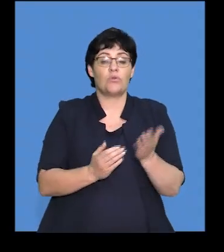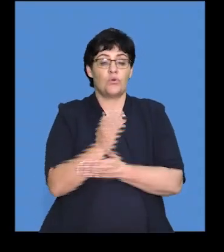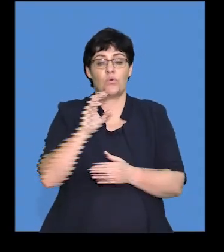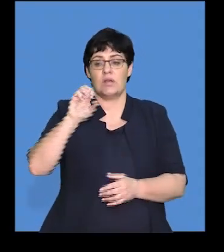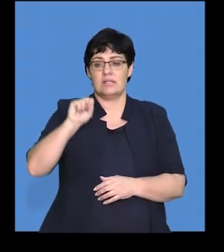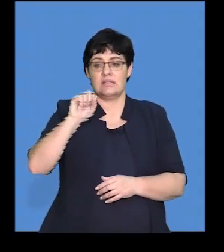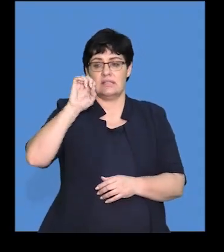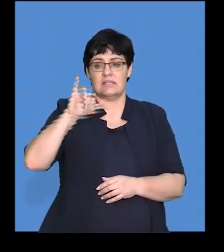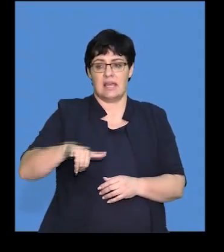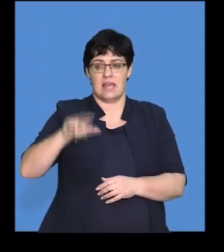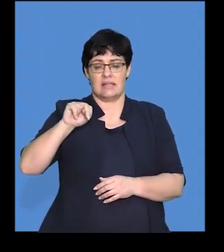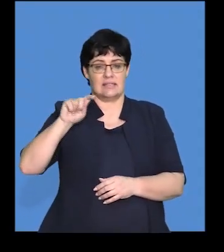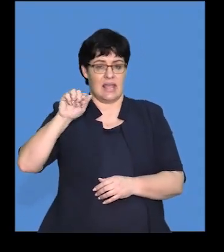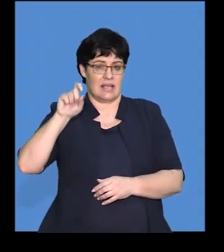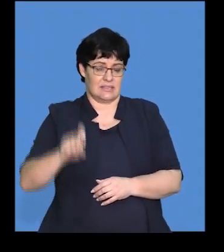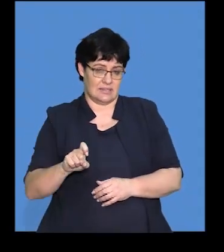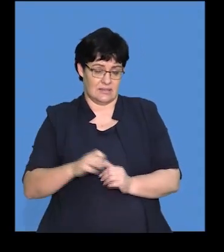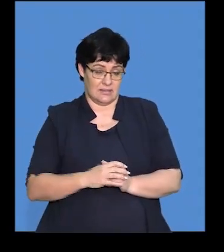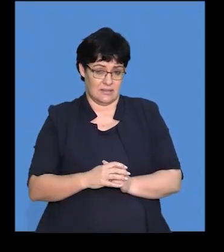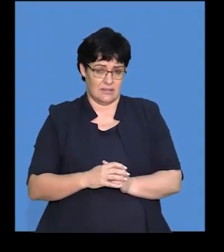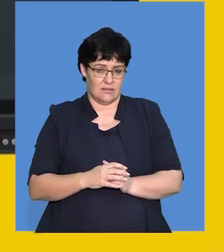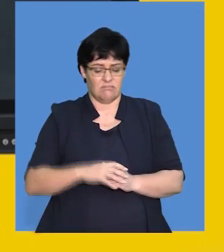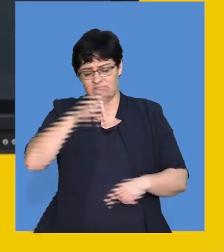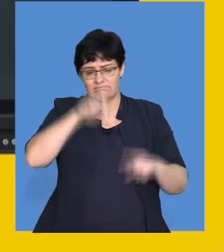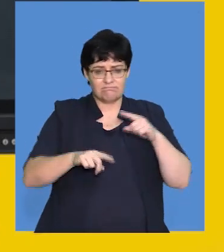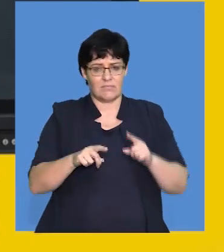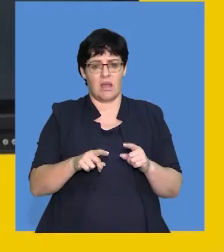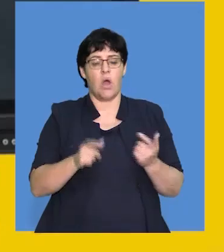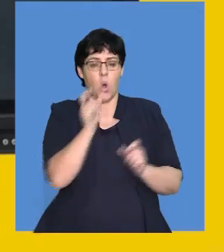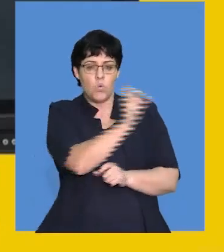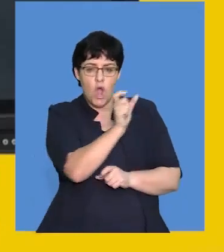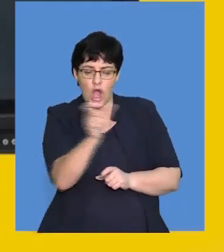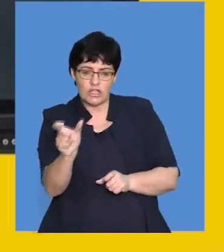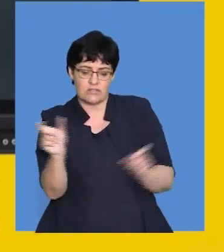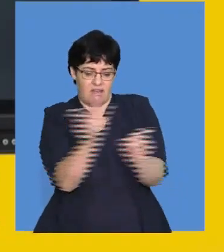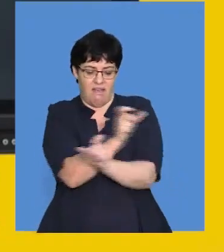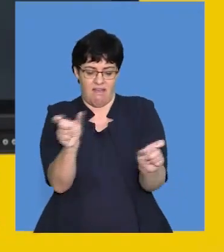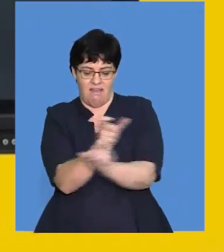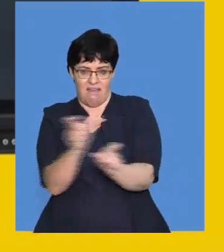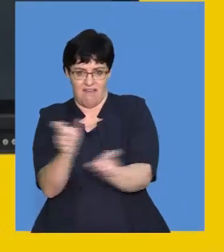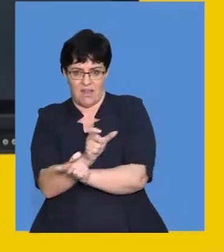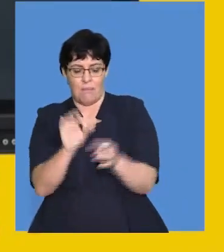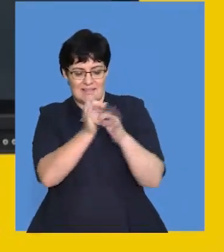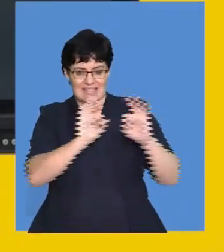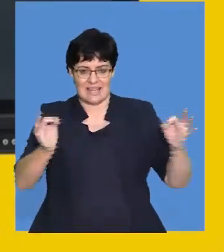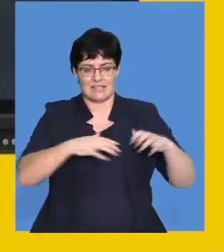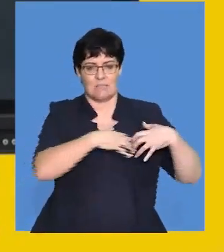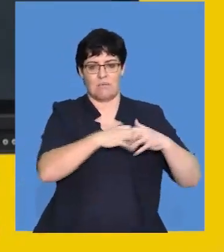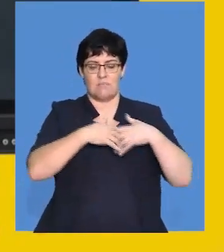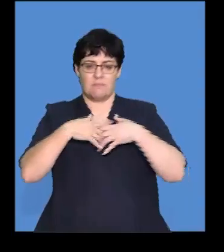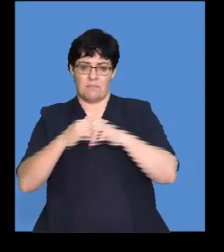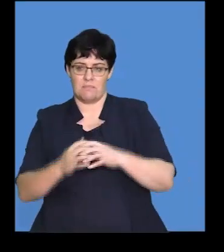with syntax, the arrangement of the words to create sentences.